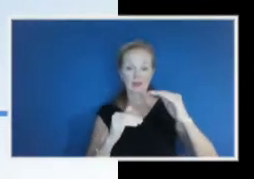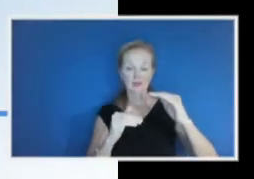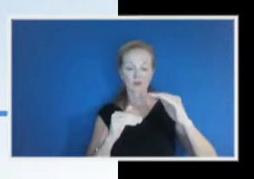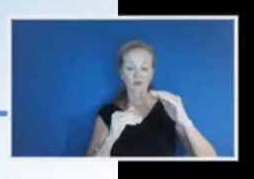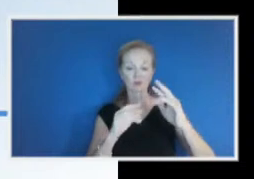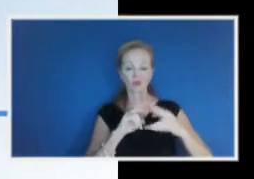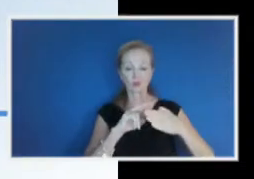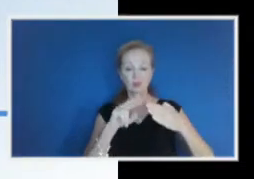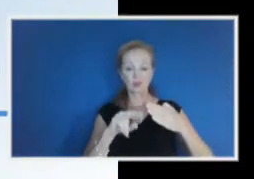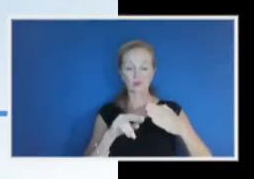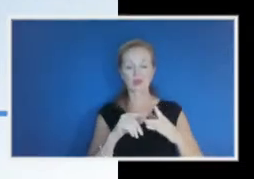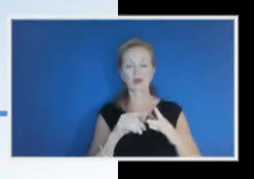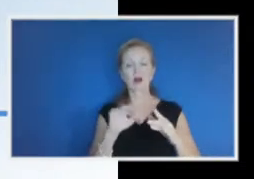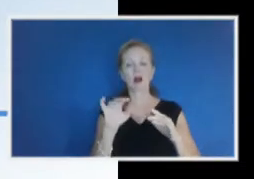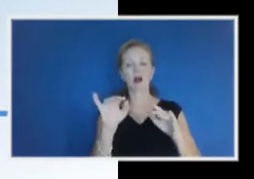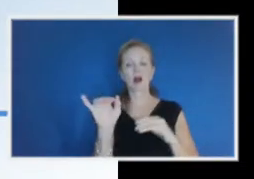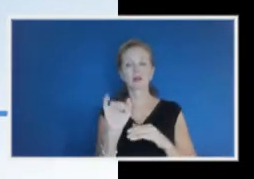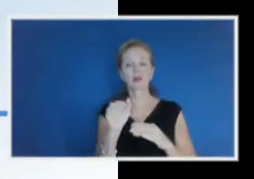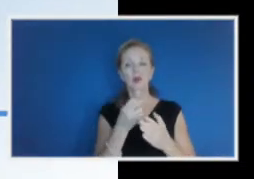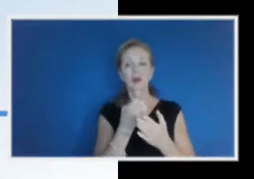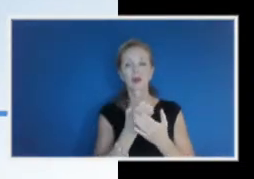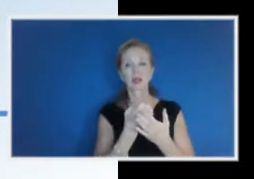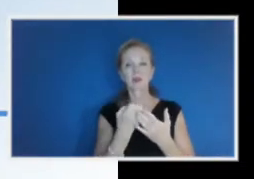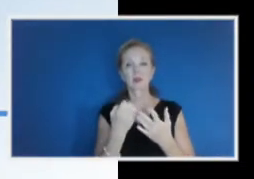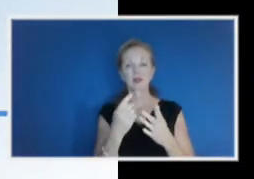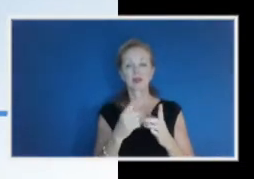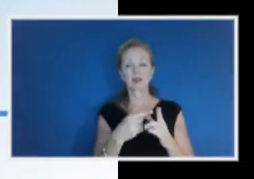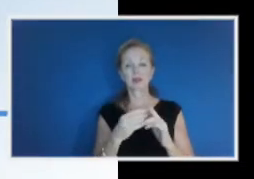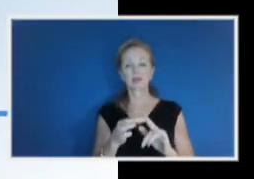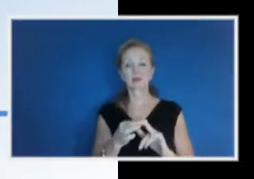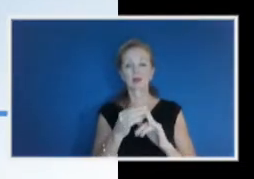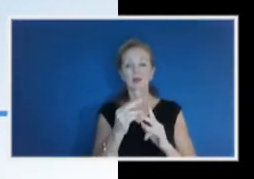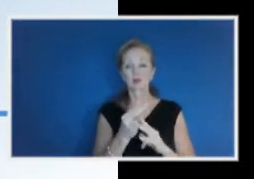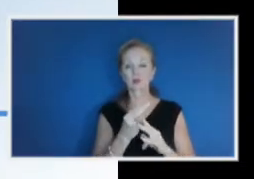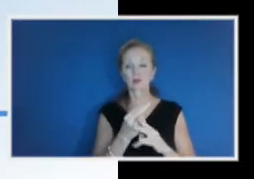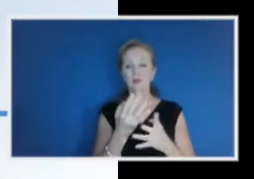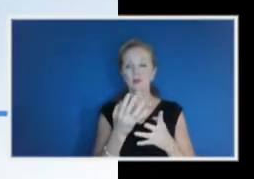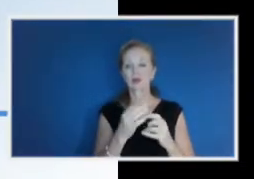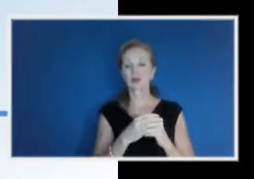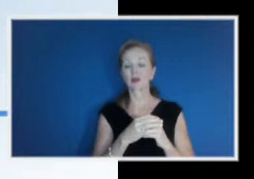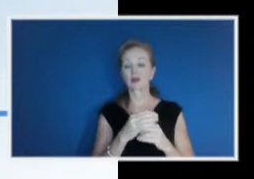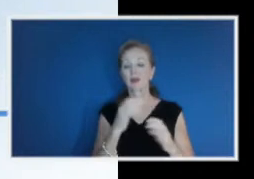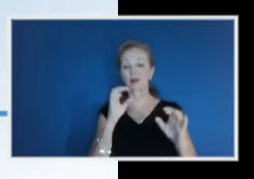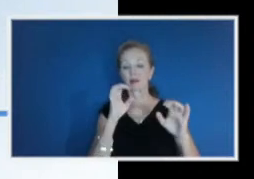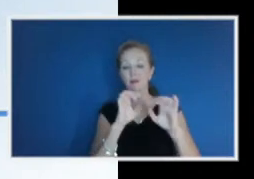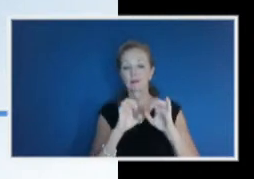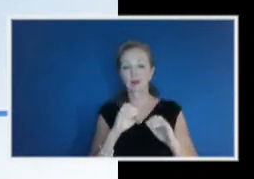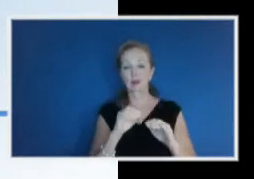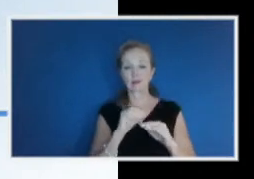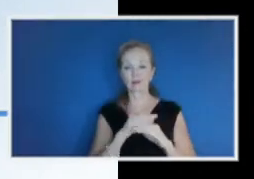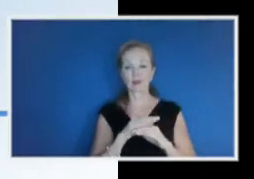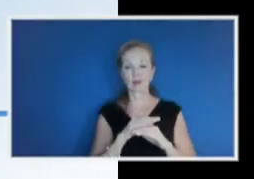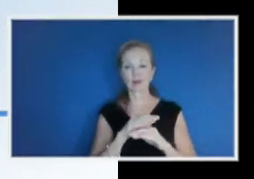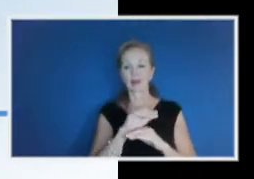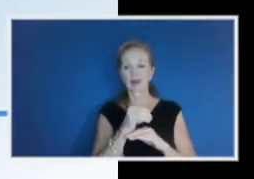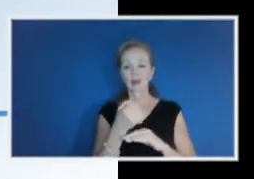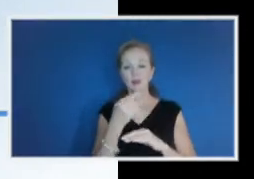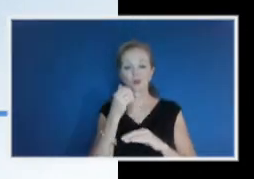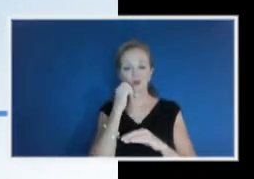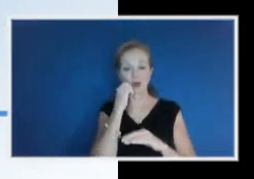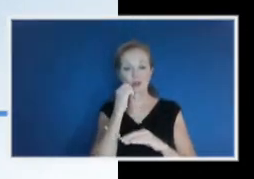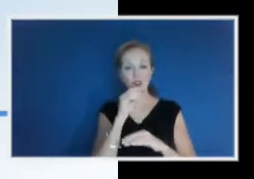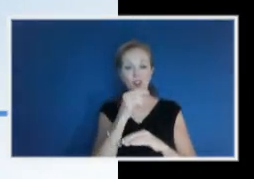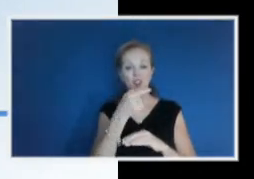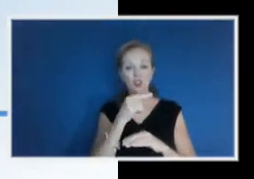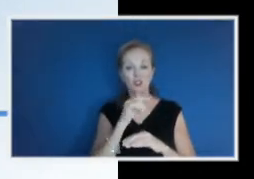economy-wide analysis because this is especially useful in evaluating the effectiveness of any race or gender-neutral